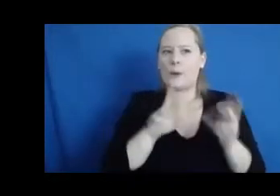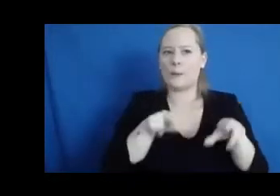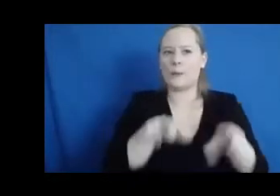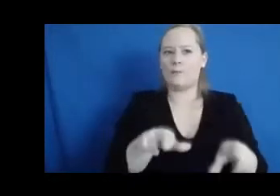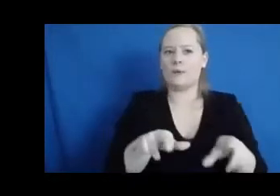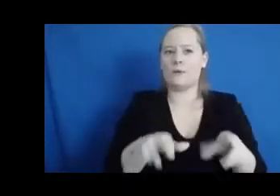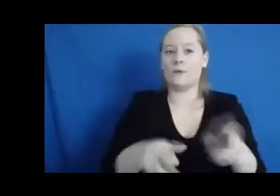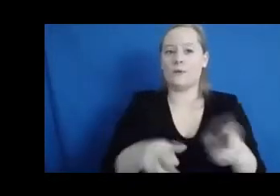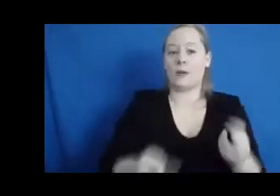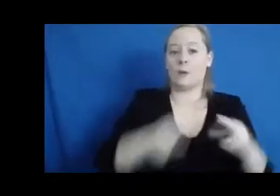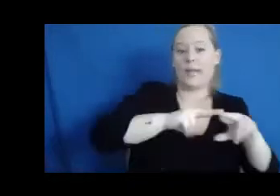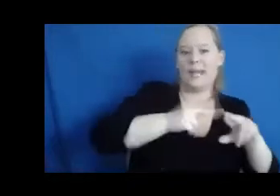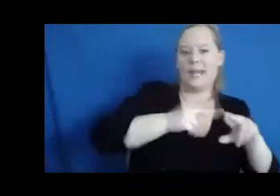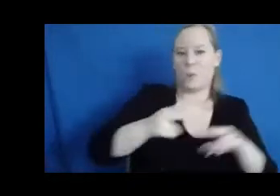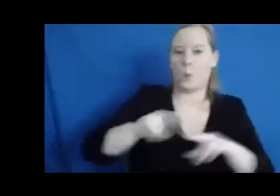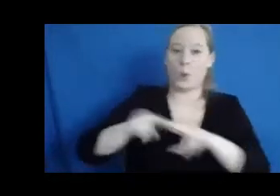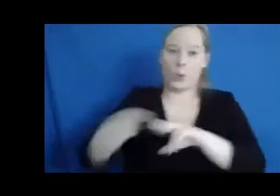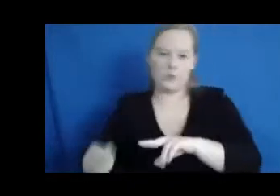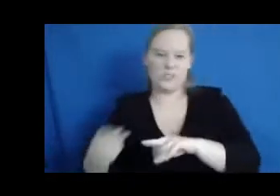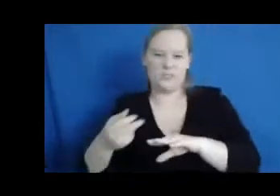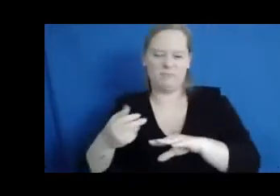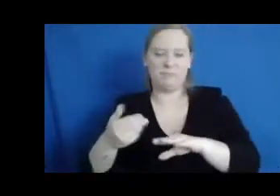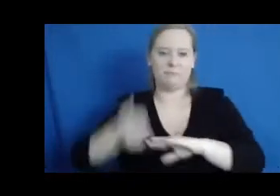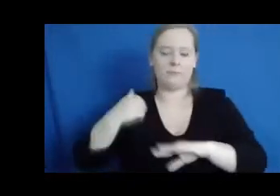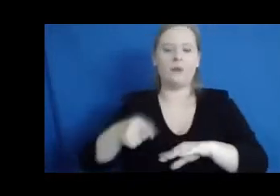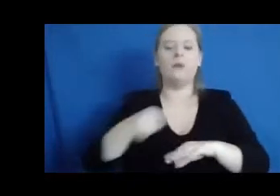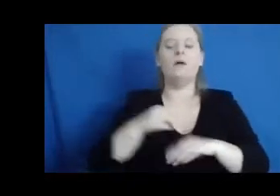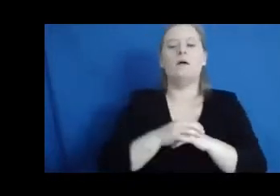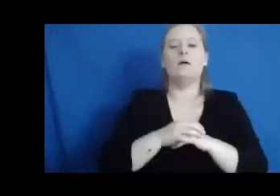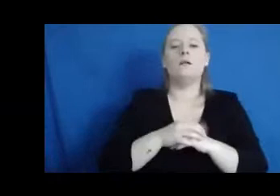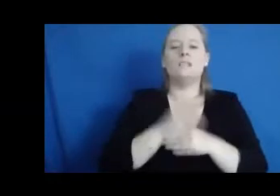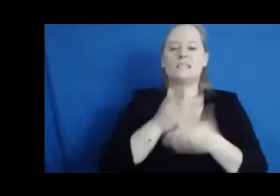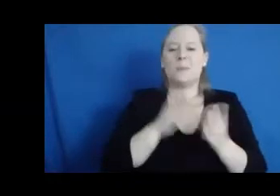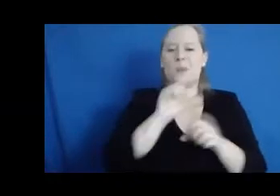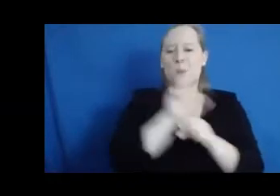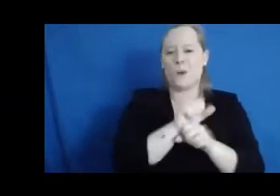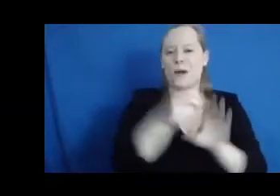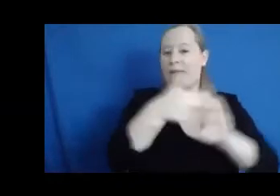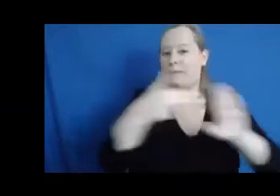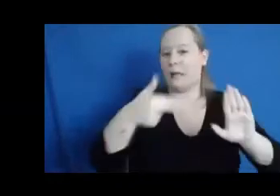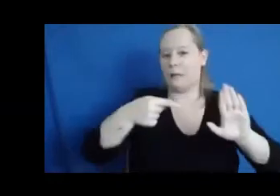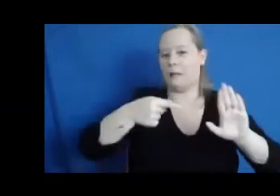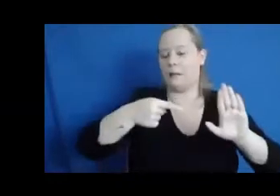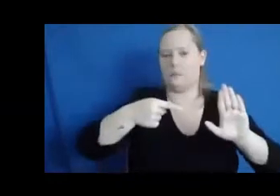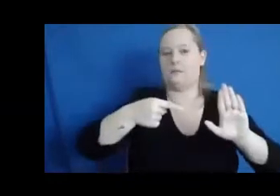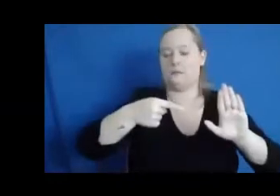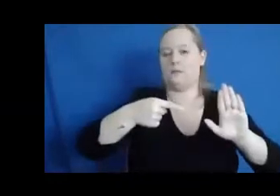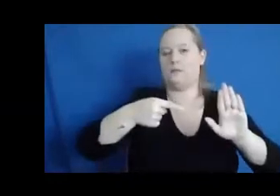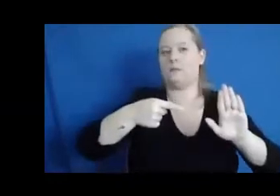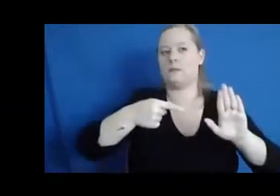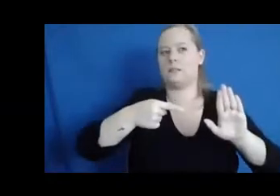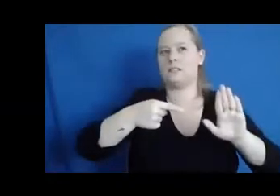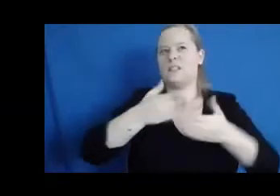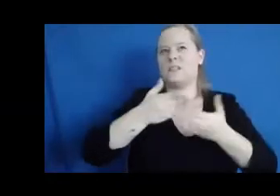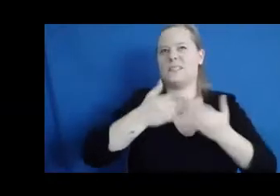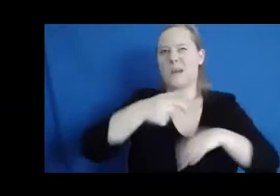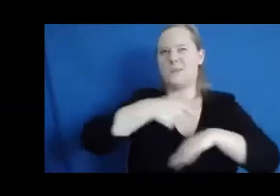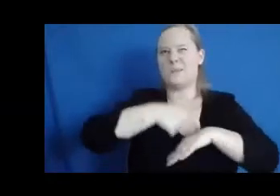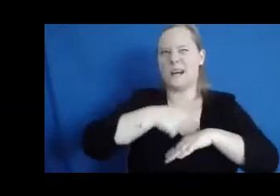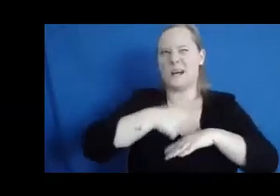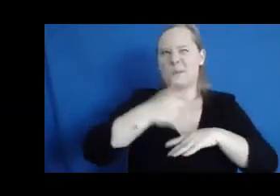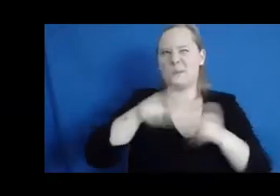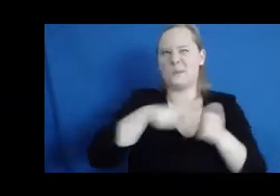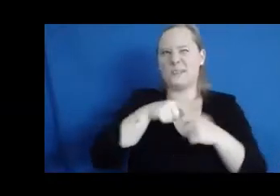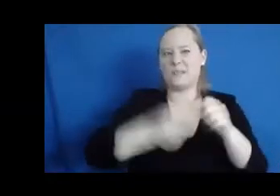gaining or losing, and some of our work has highlighted that there are times of the year and sections